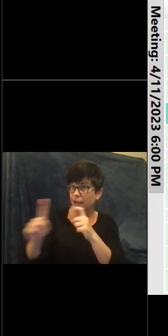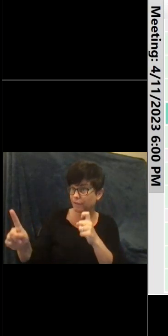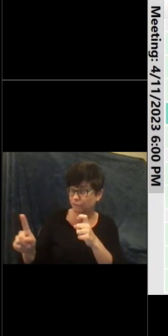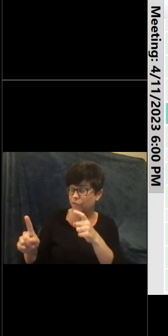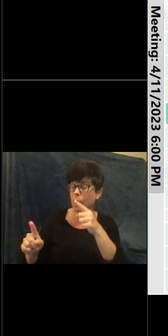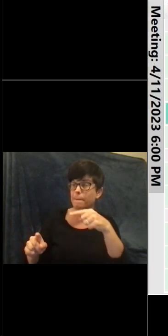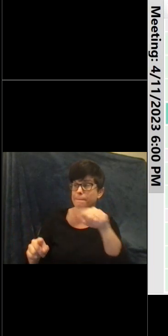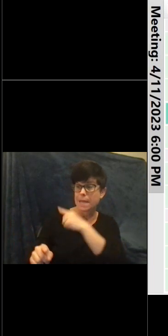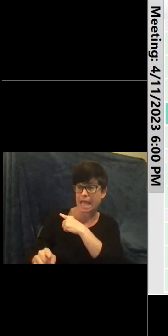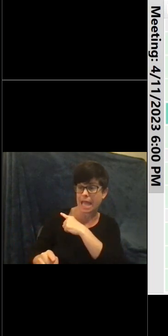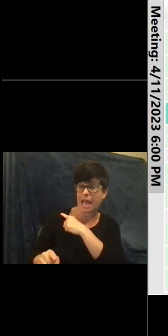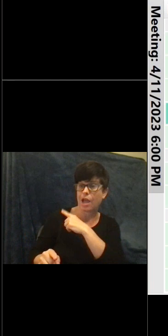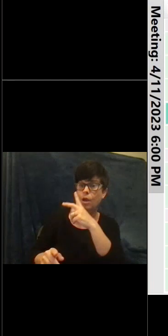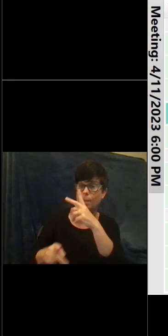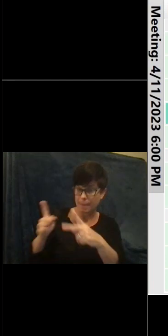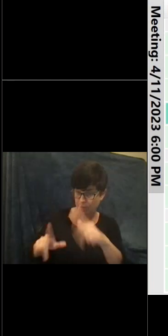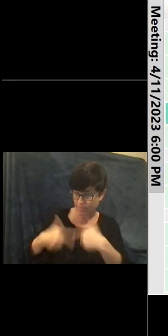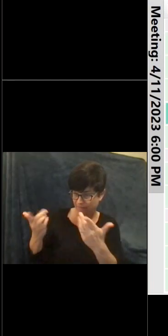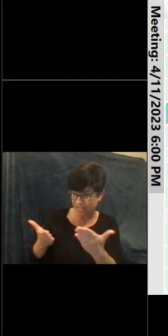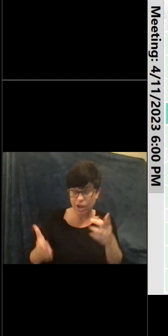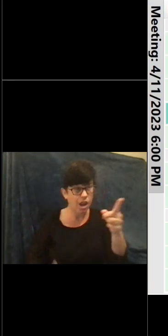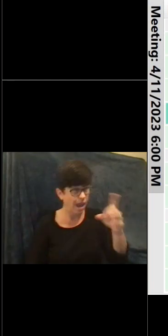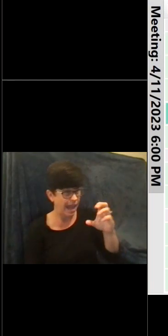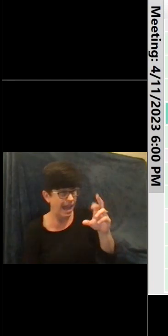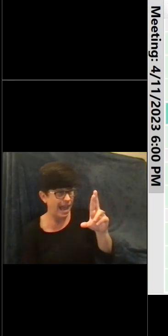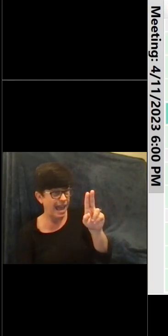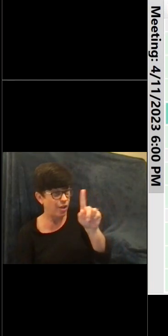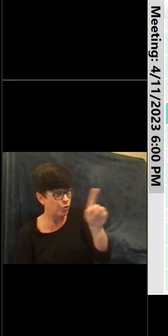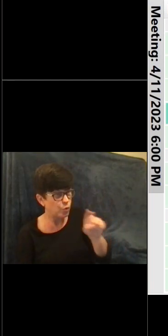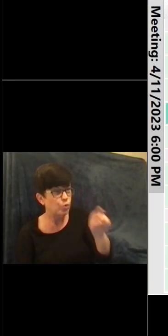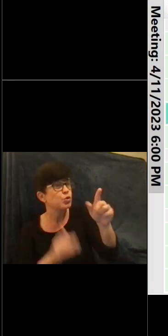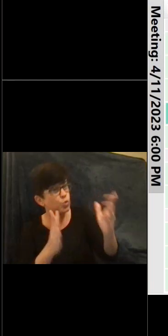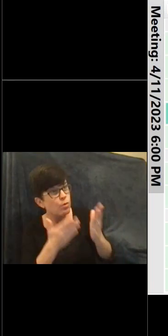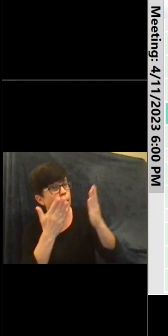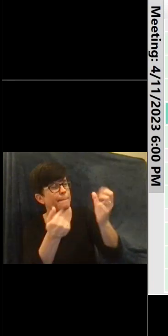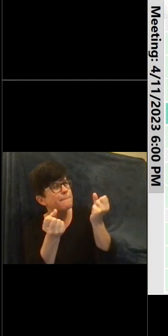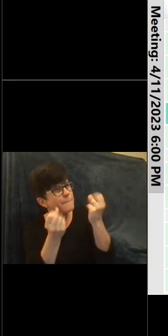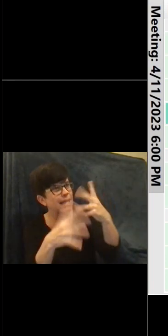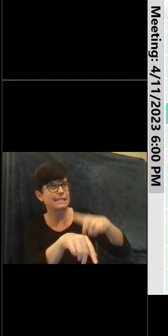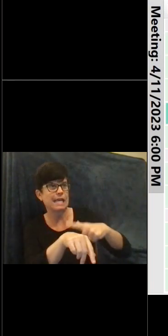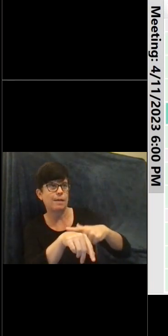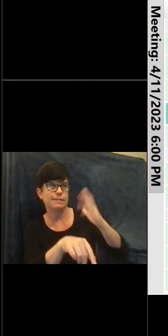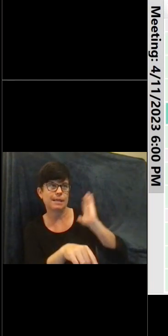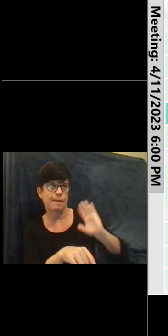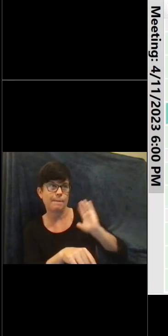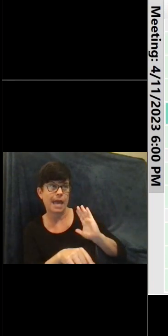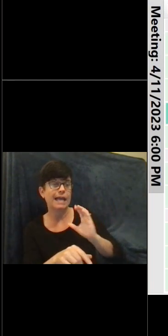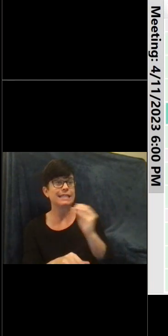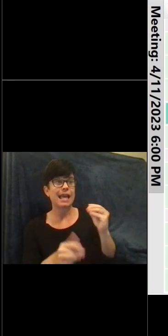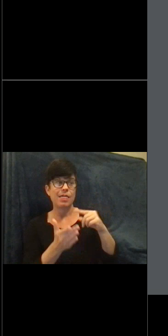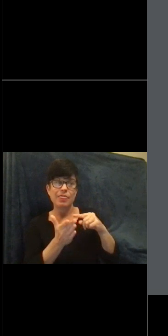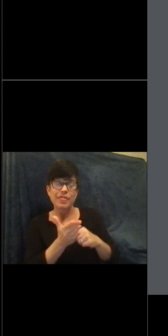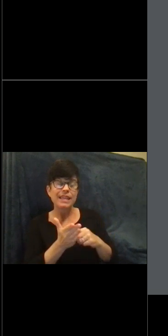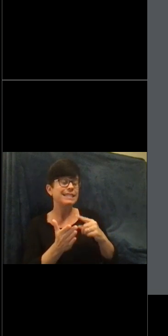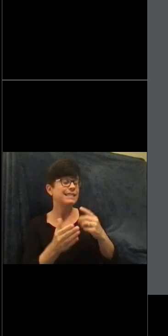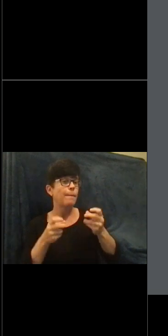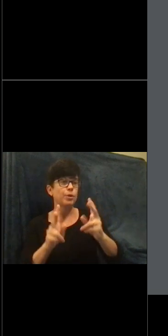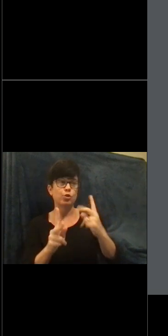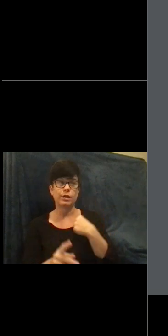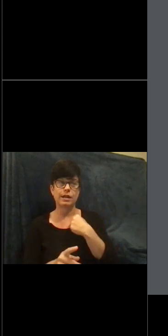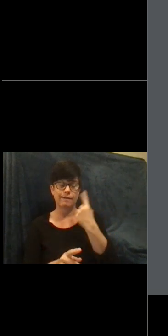up many times in the past. And I think that this is an opportunity for us, again, to do the right thing